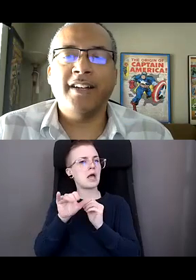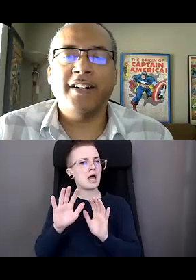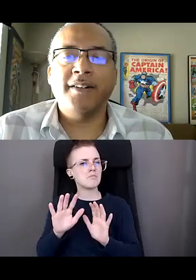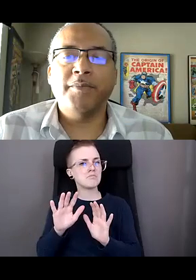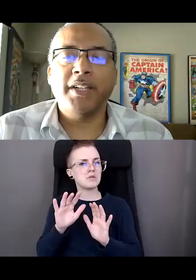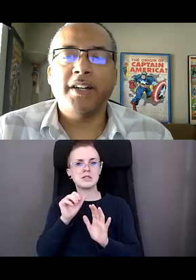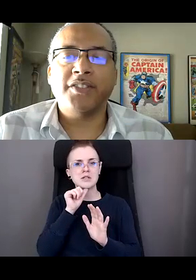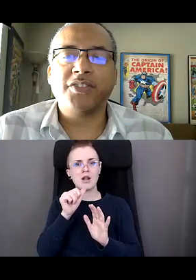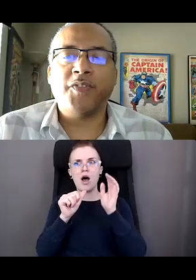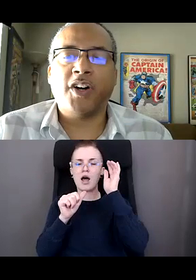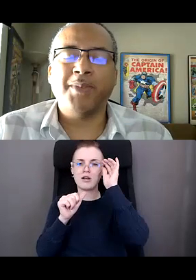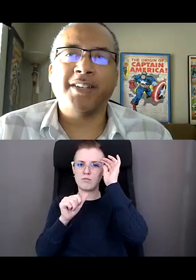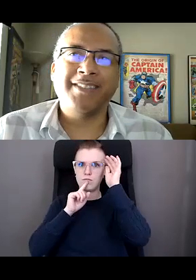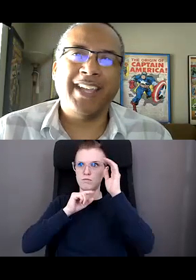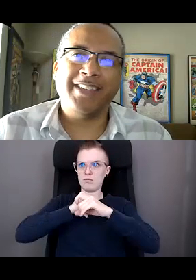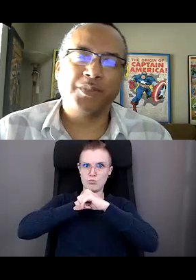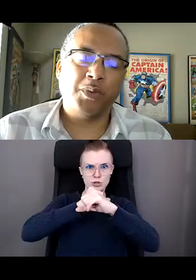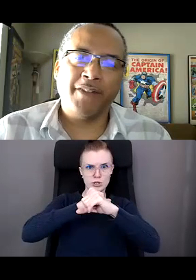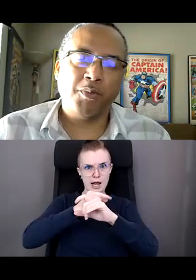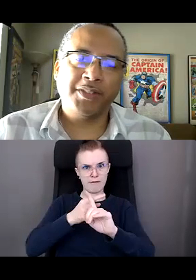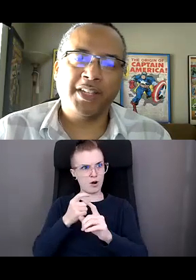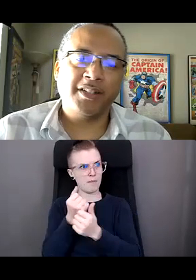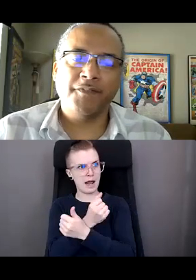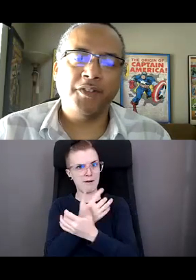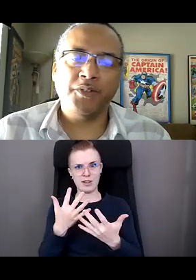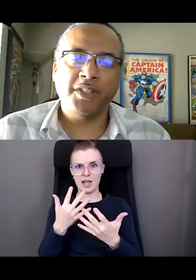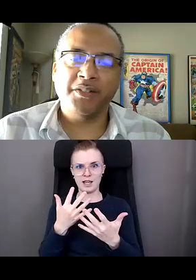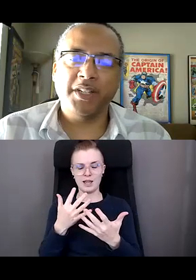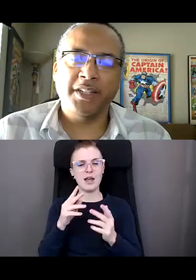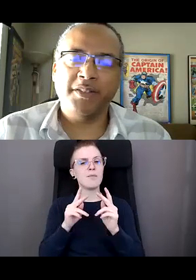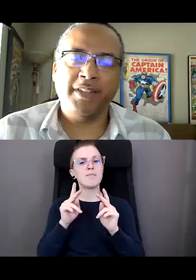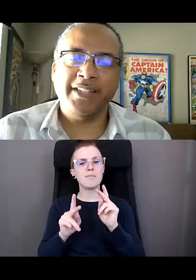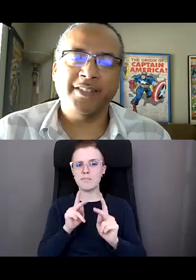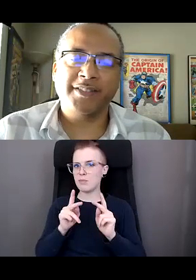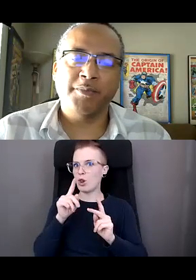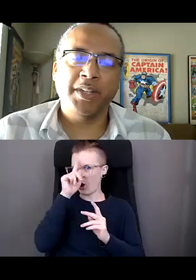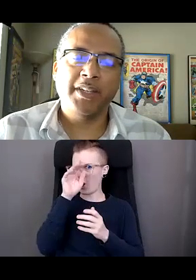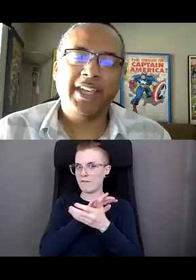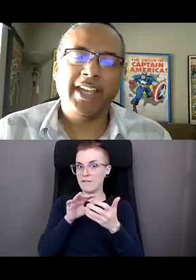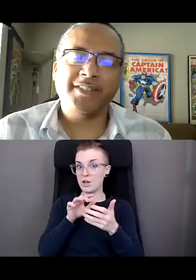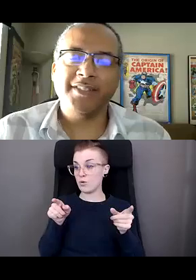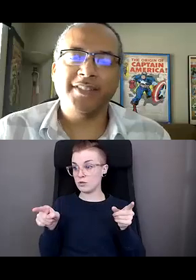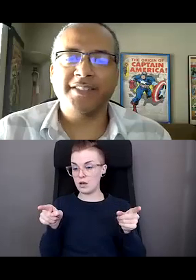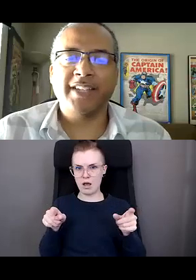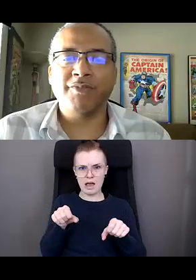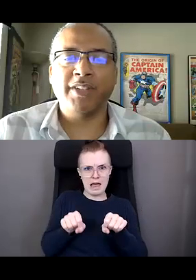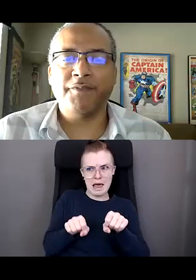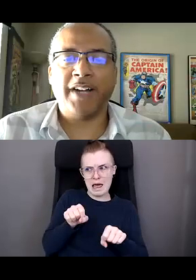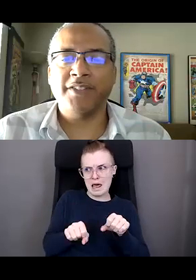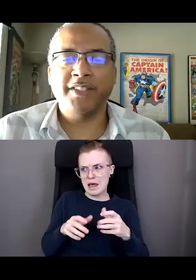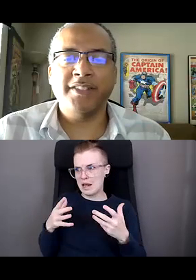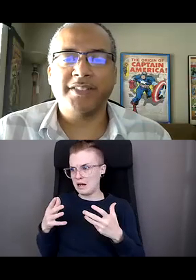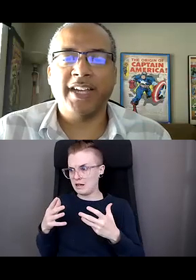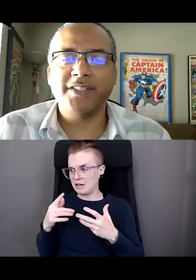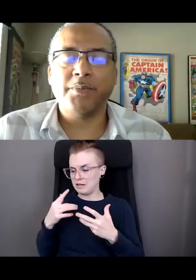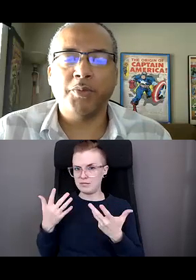a suit of armor, because I think that's what everyone's getting confused in there, and it's leading to some hesitancy that's not really